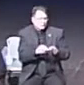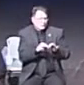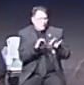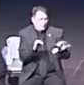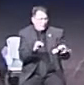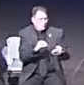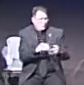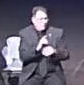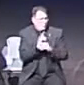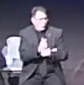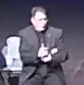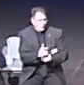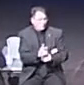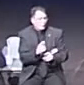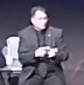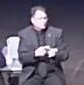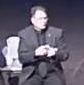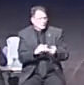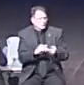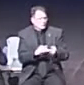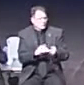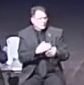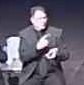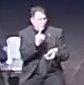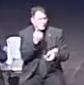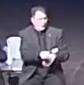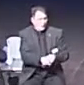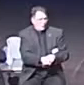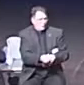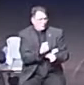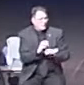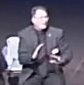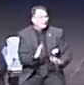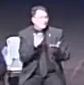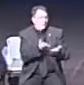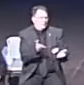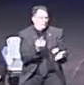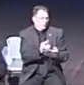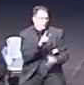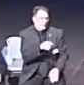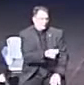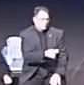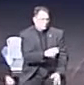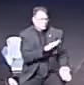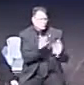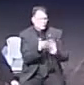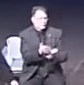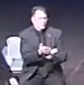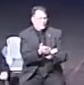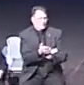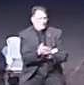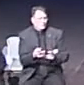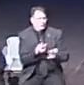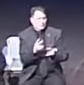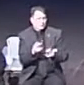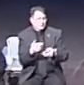something pre-recorded. They knew it wouldn't be over after the show, that it was live there and then, which is very odd because most of the performing arts